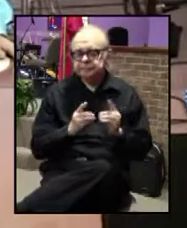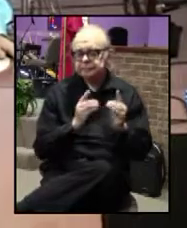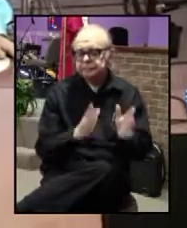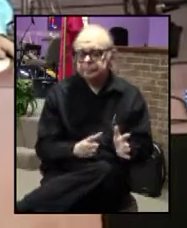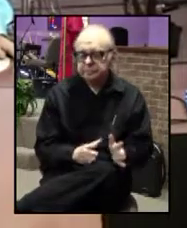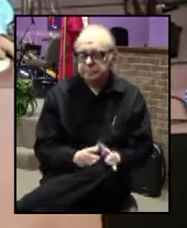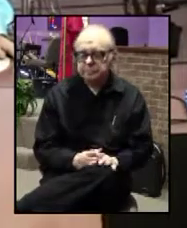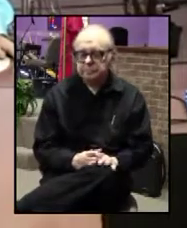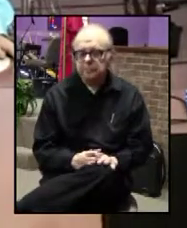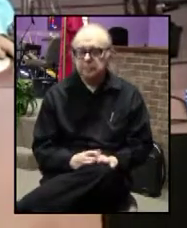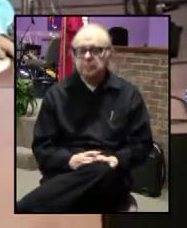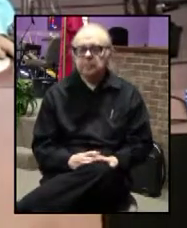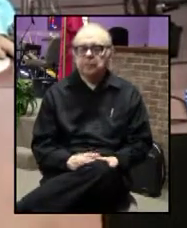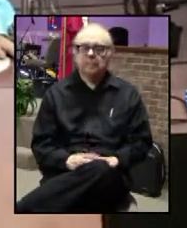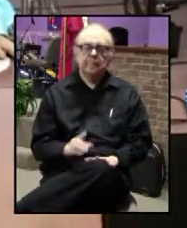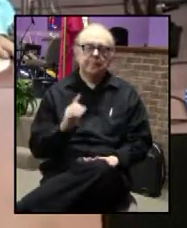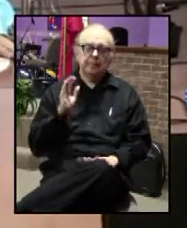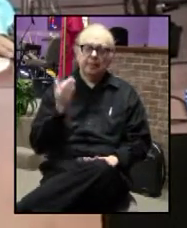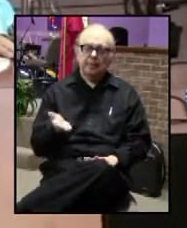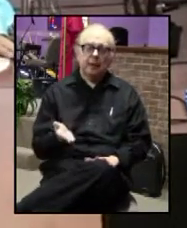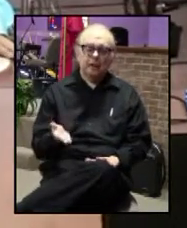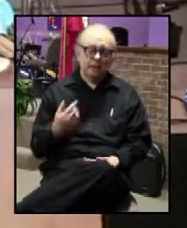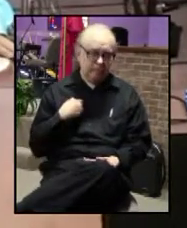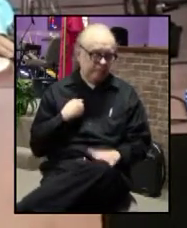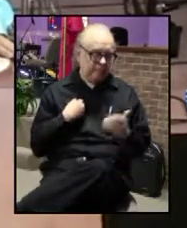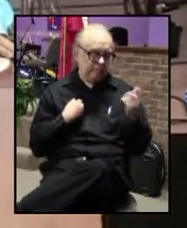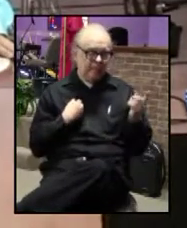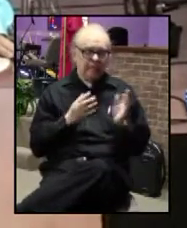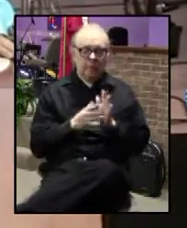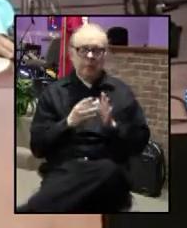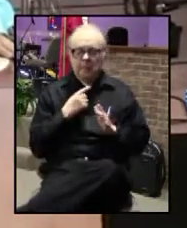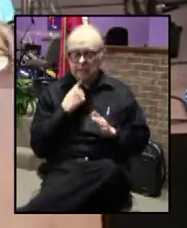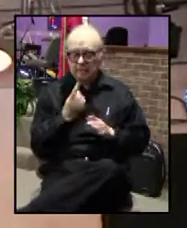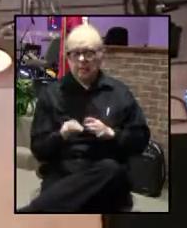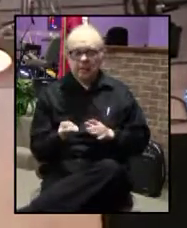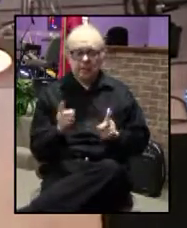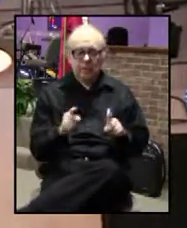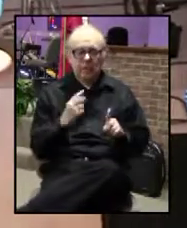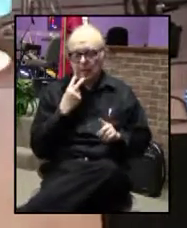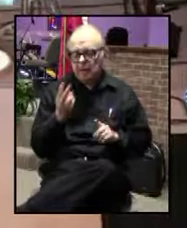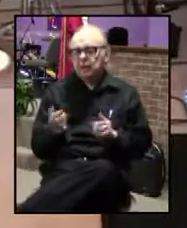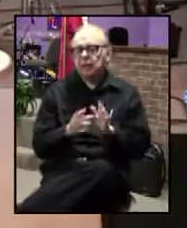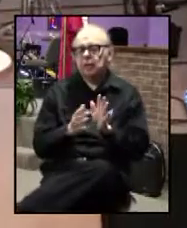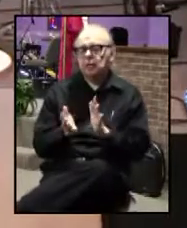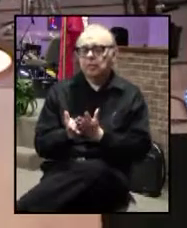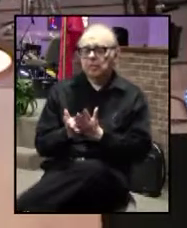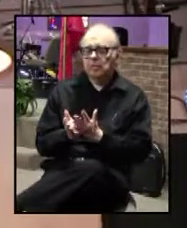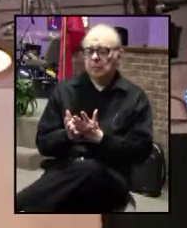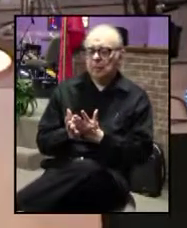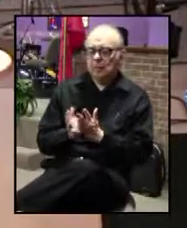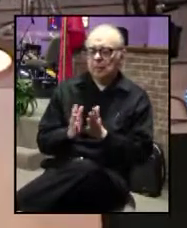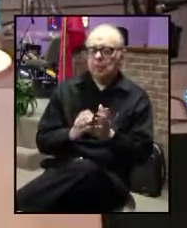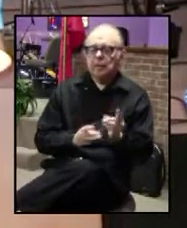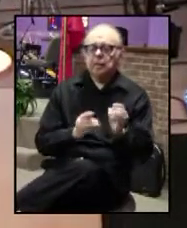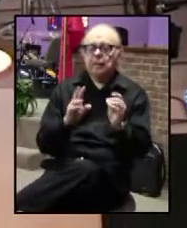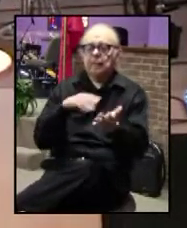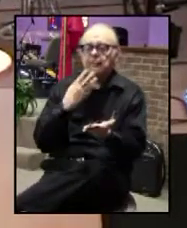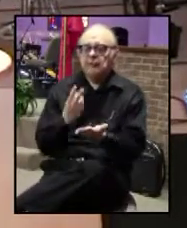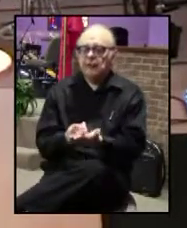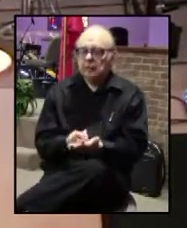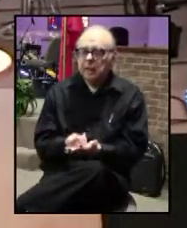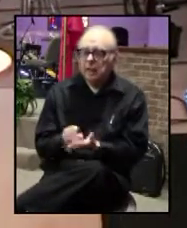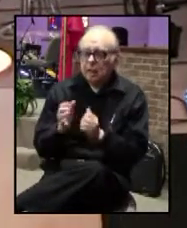disciples that here I am. And the Bible tells us that when they saw him, they fell down and worshiped him.